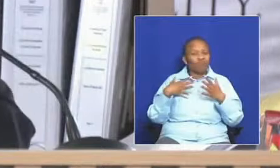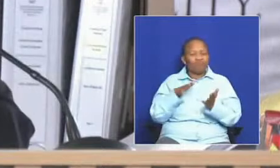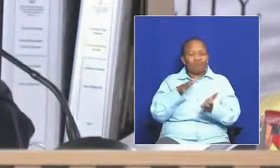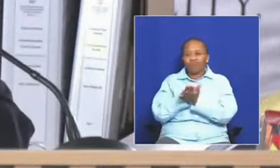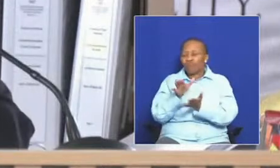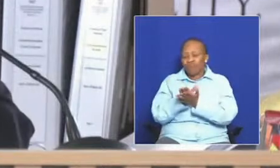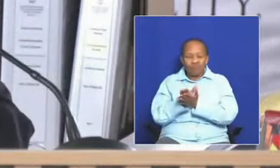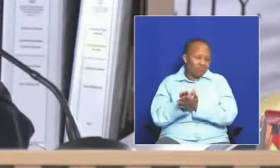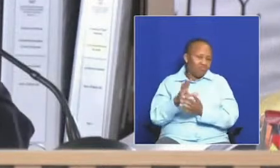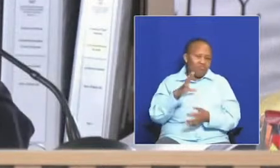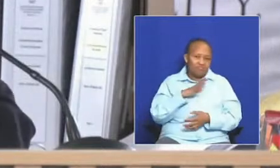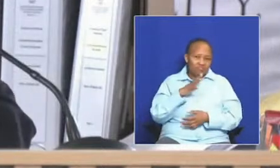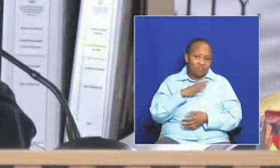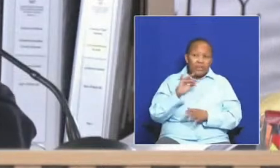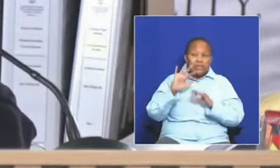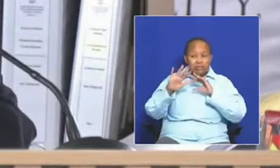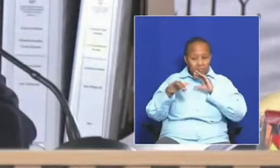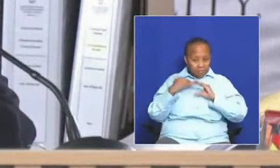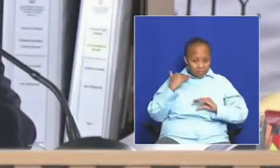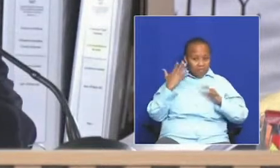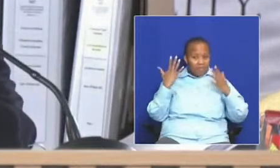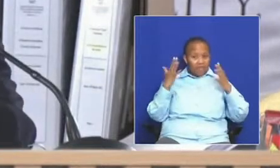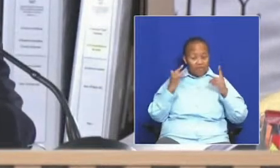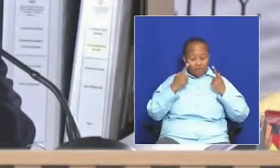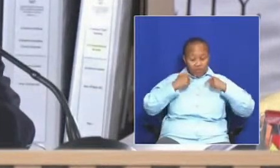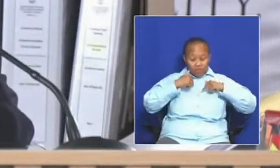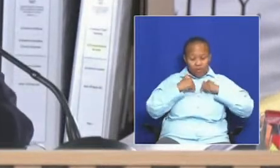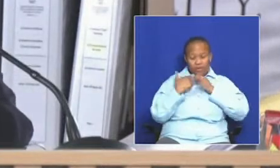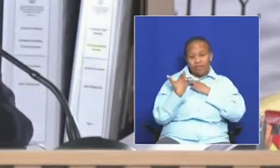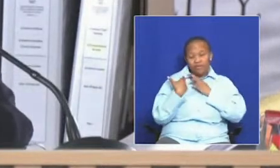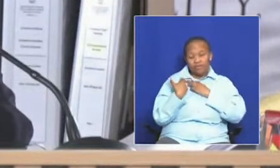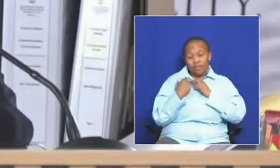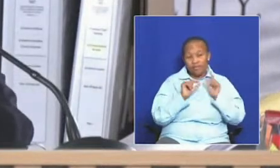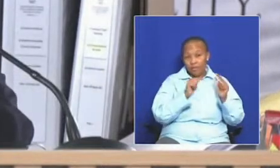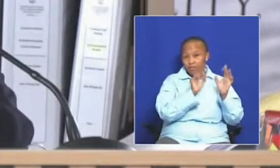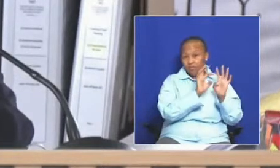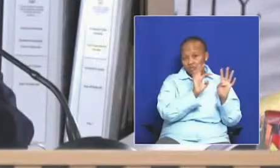printing. So that should take a burden off their shoulders. Thank you.